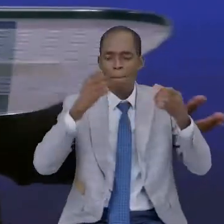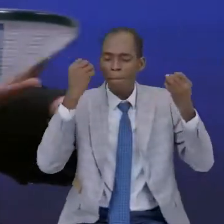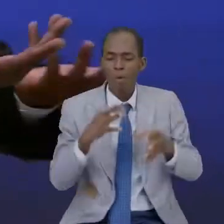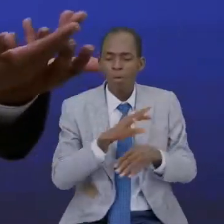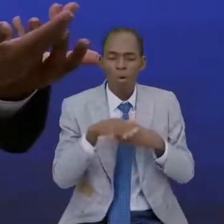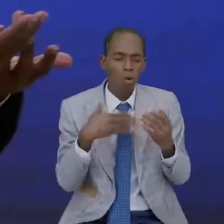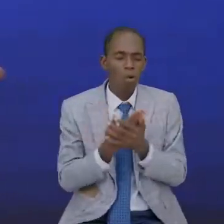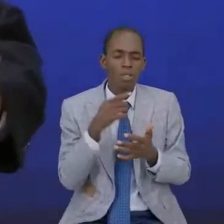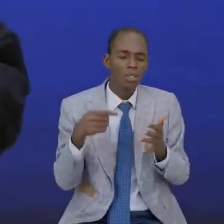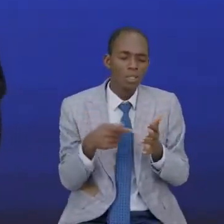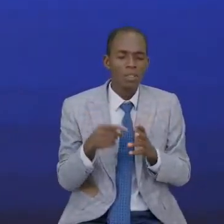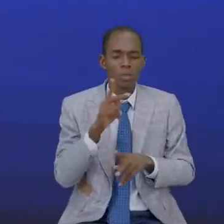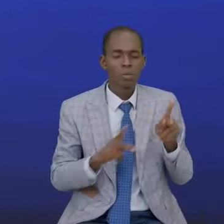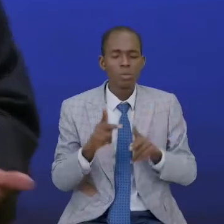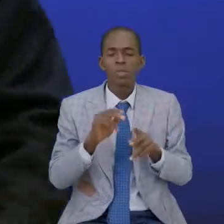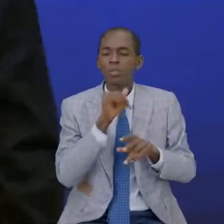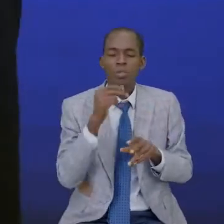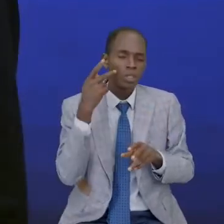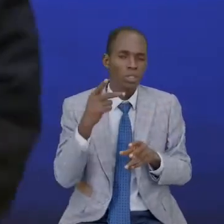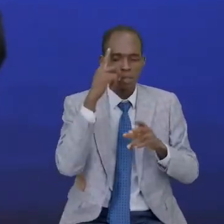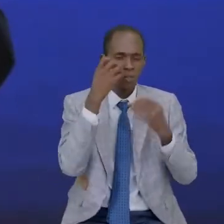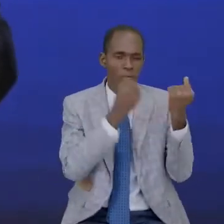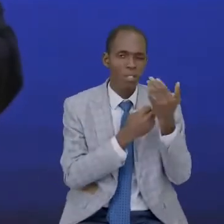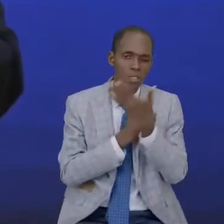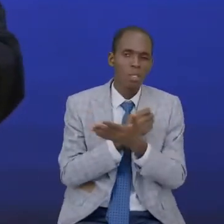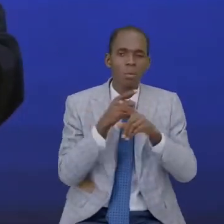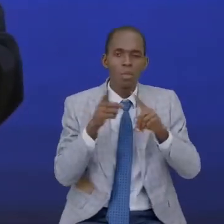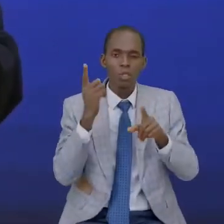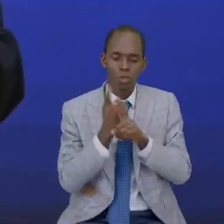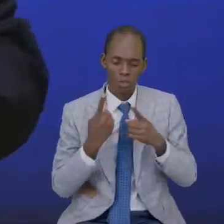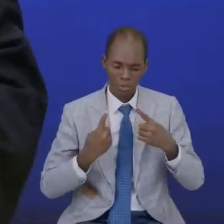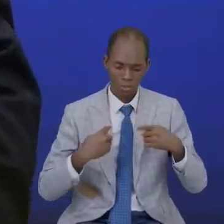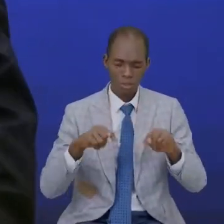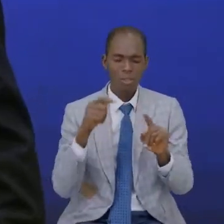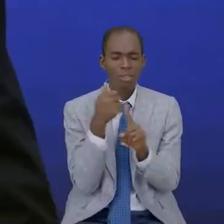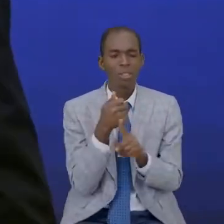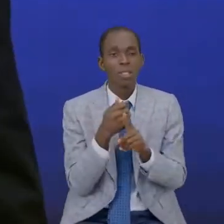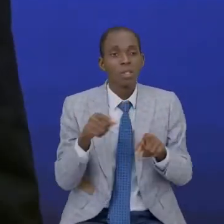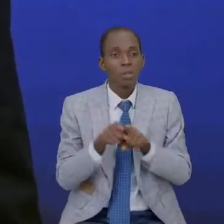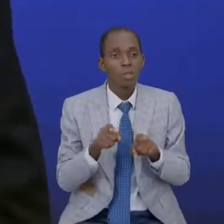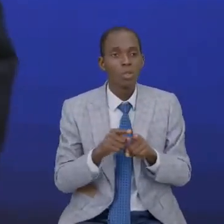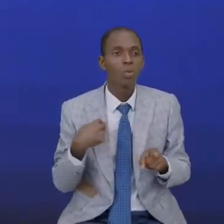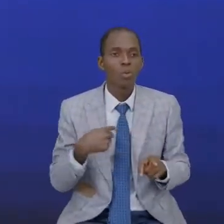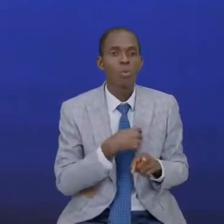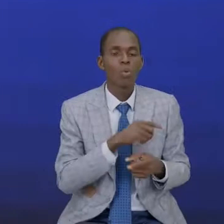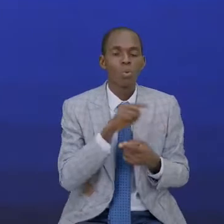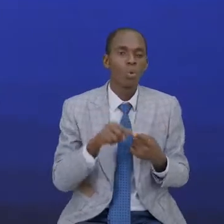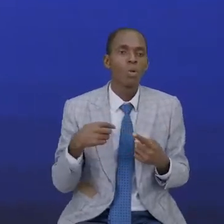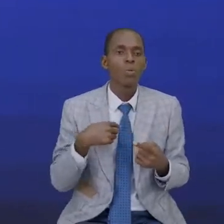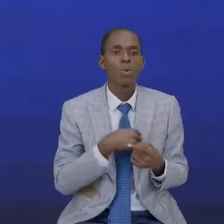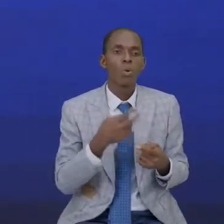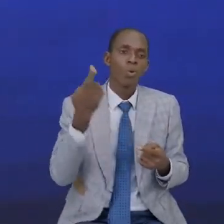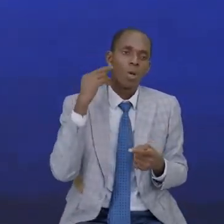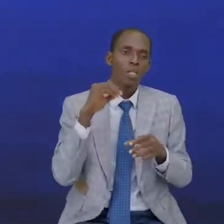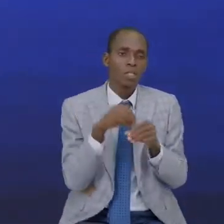people, they didn't see faith there. They just tried by themselves. Even so we, when we were children,